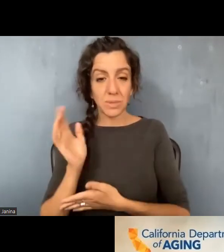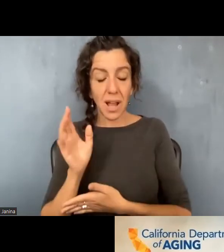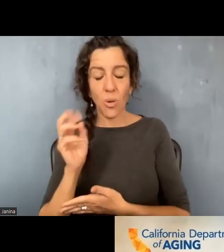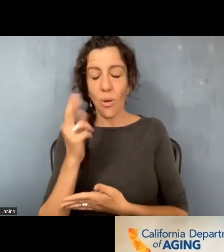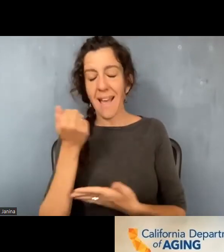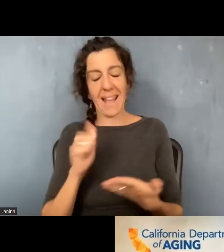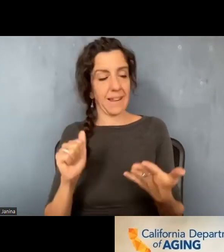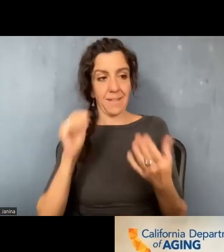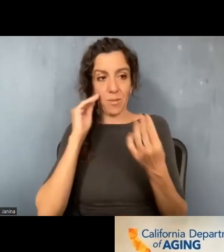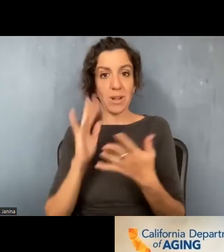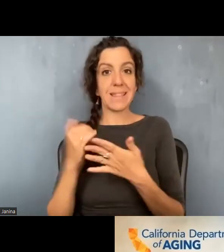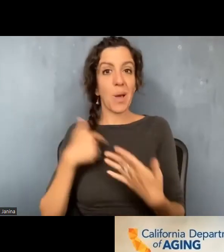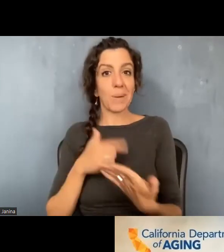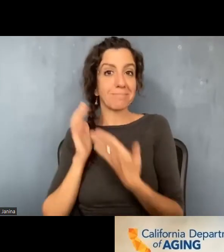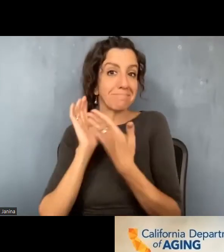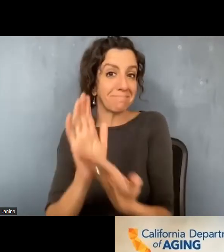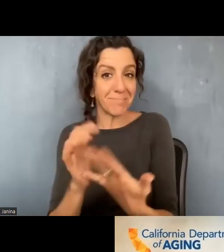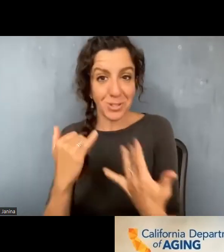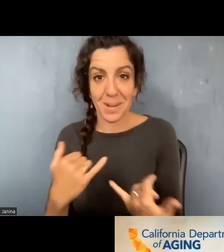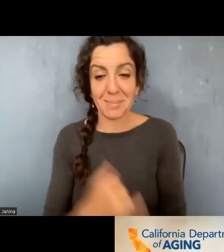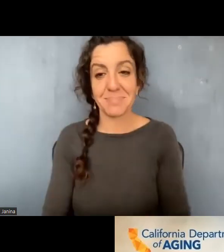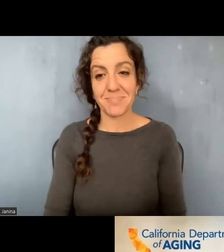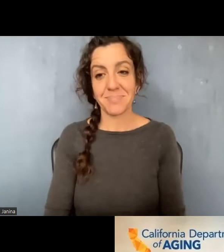of the information that we've presented today.